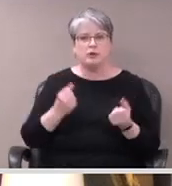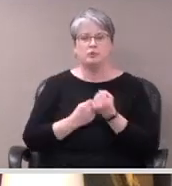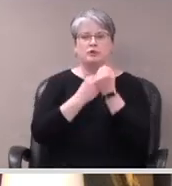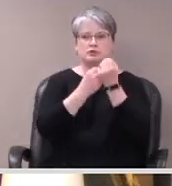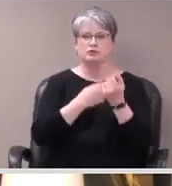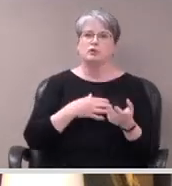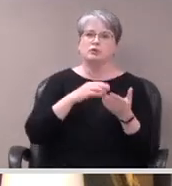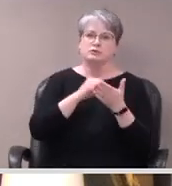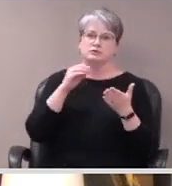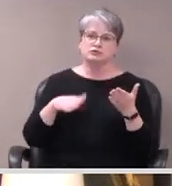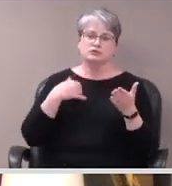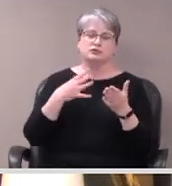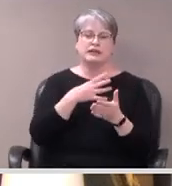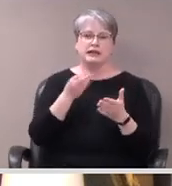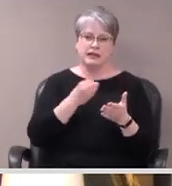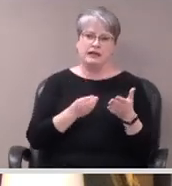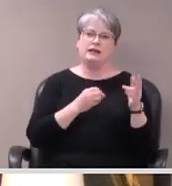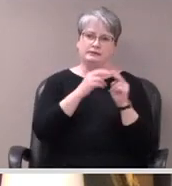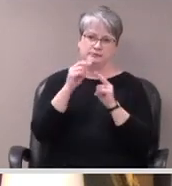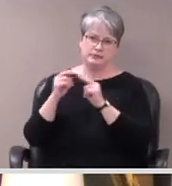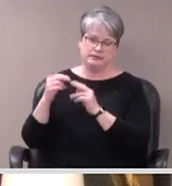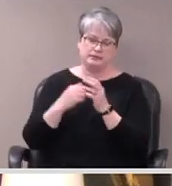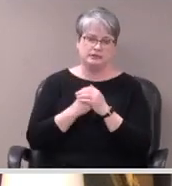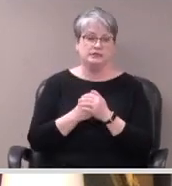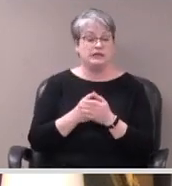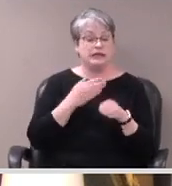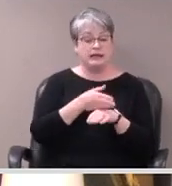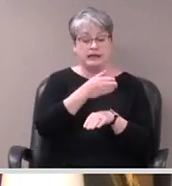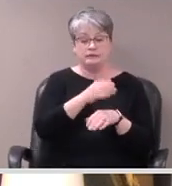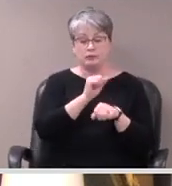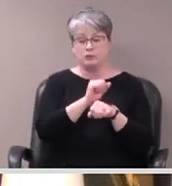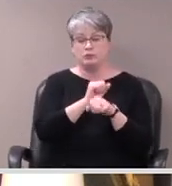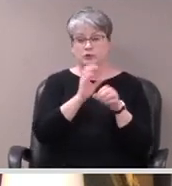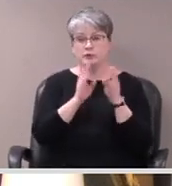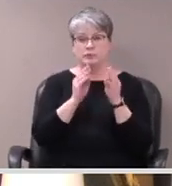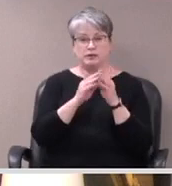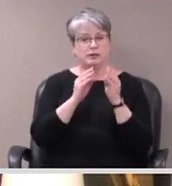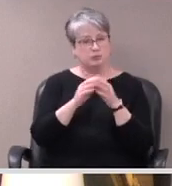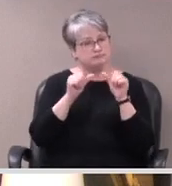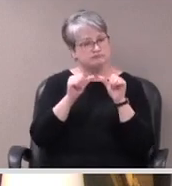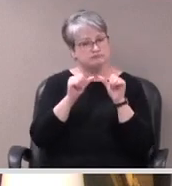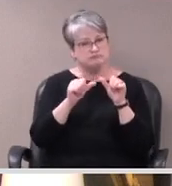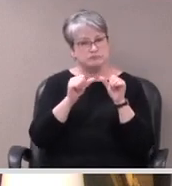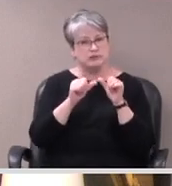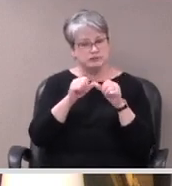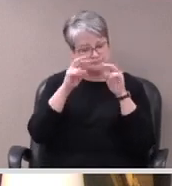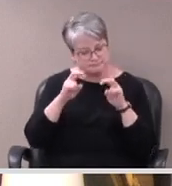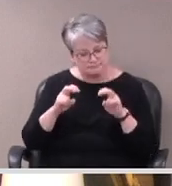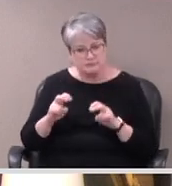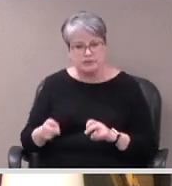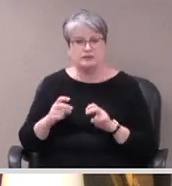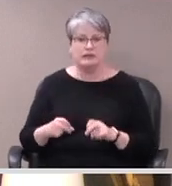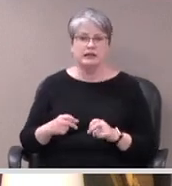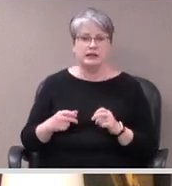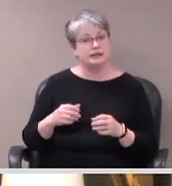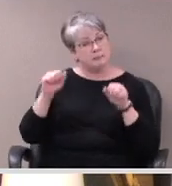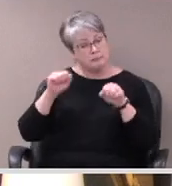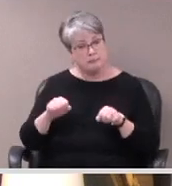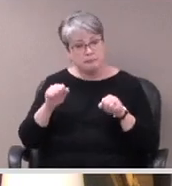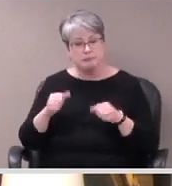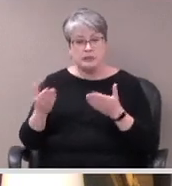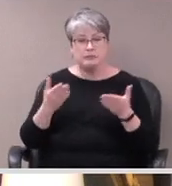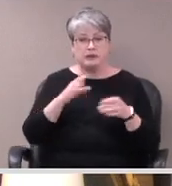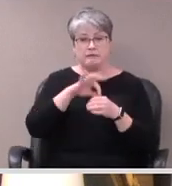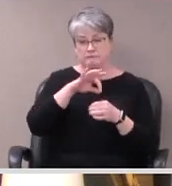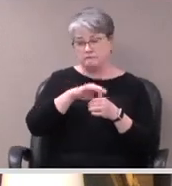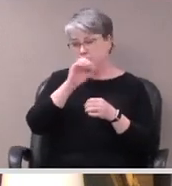our facilities. After that work session, we will continue to explore these recommendations and possibly bring you a final proposal for vote